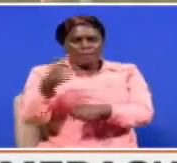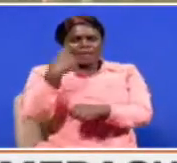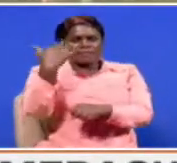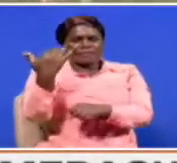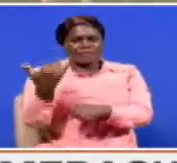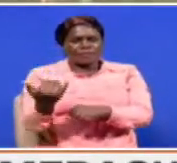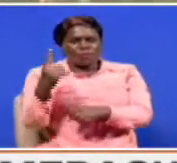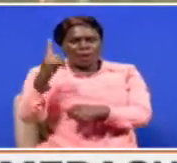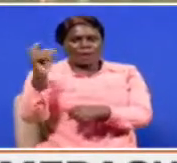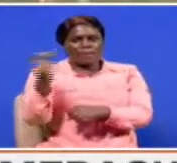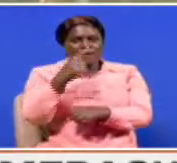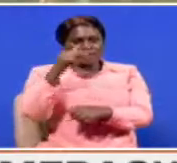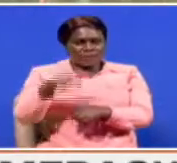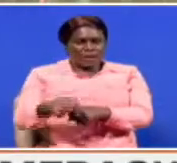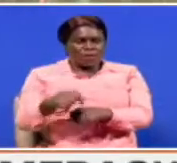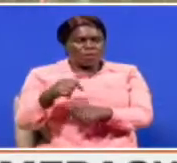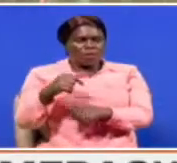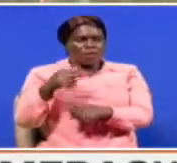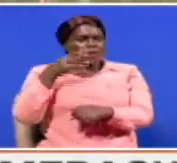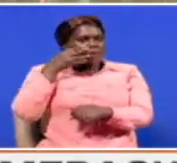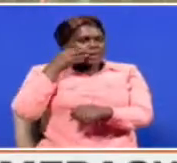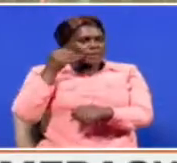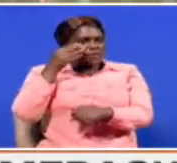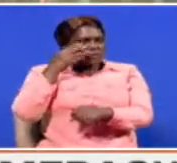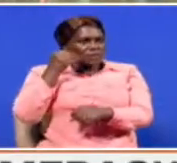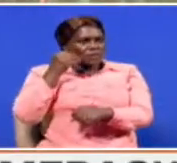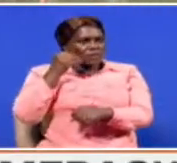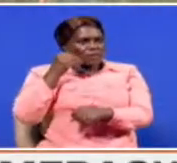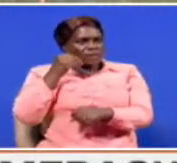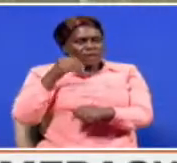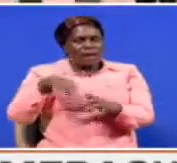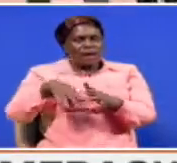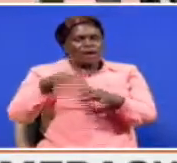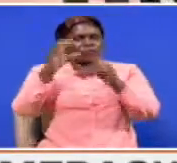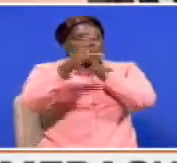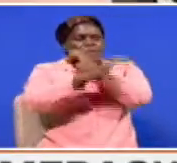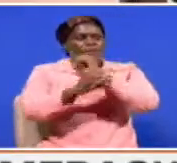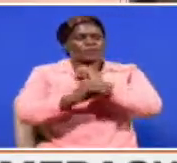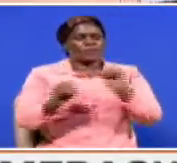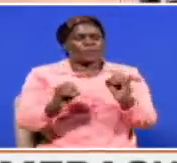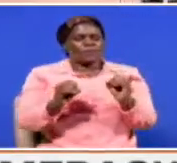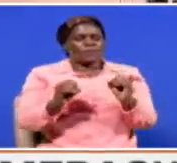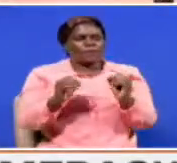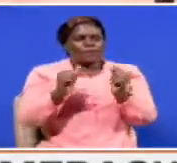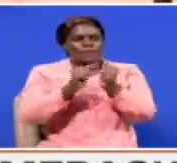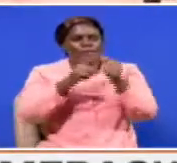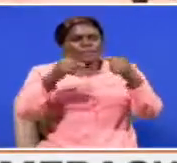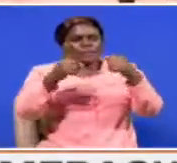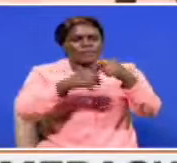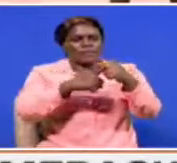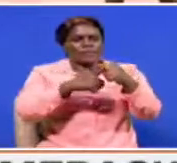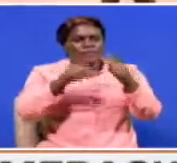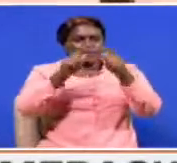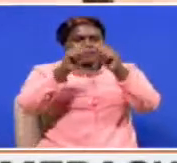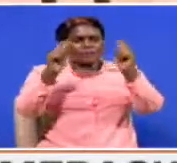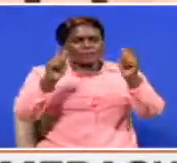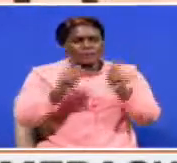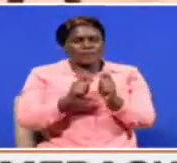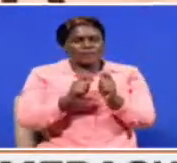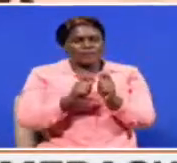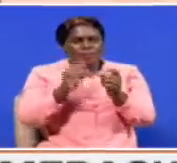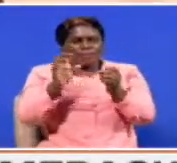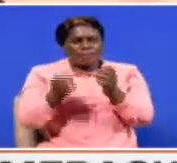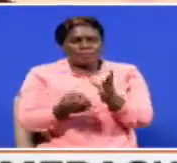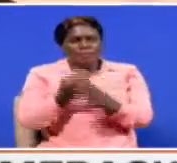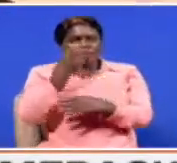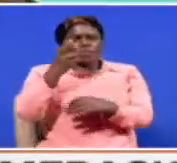but we have not experienced any friendlies outside the country. The 16-team squad for the assignment was unveiled